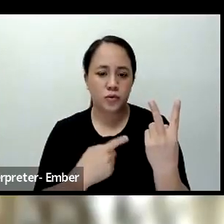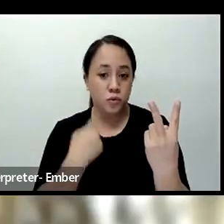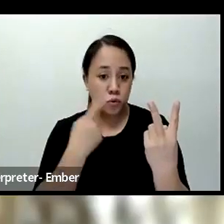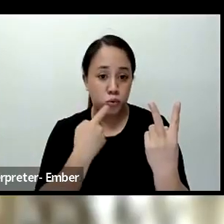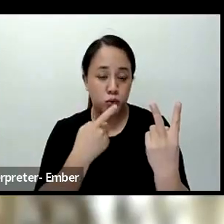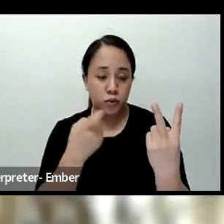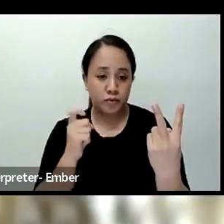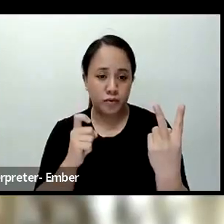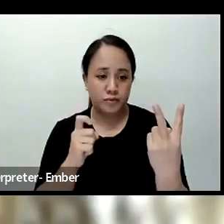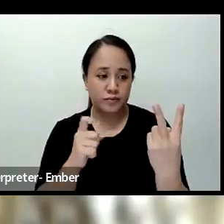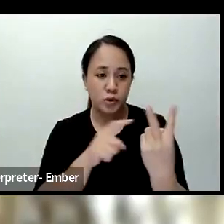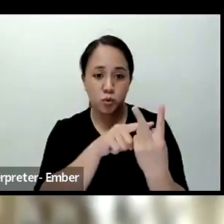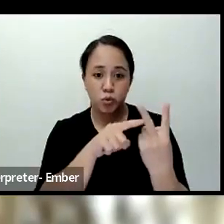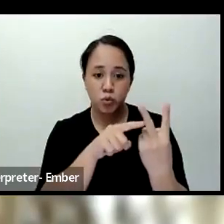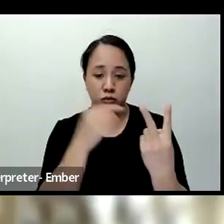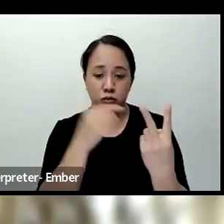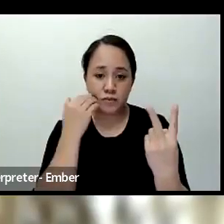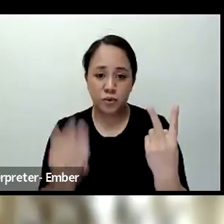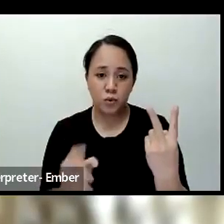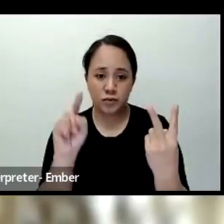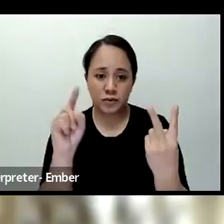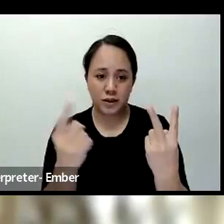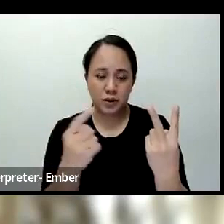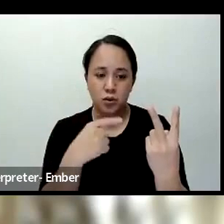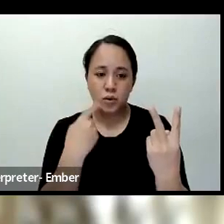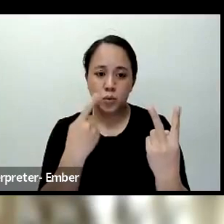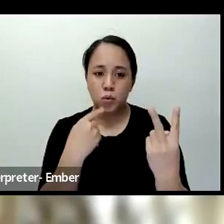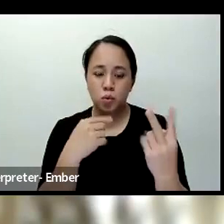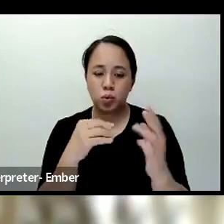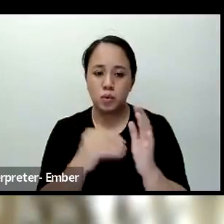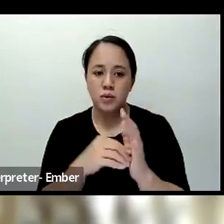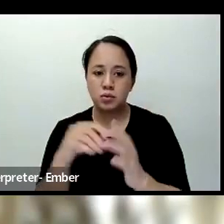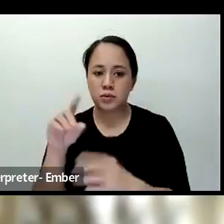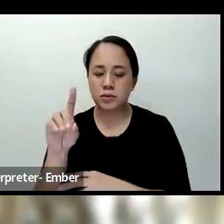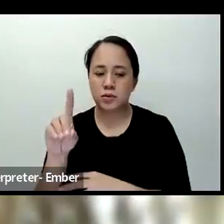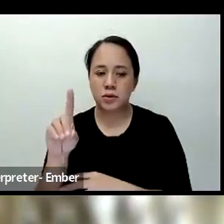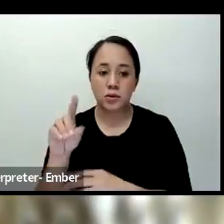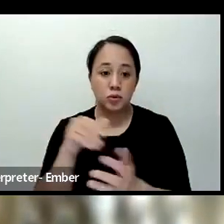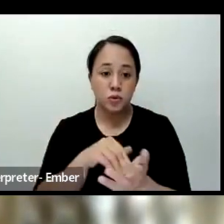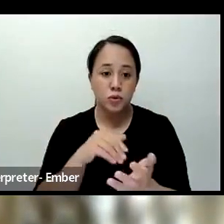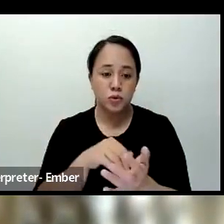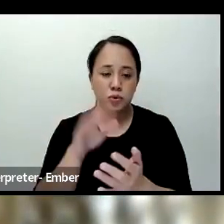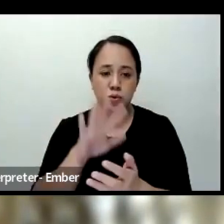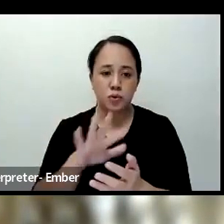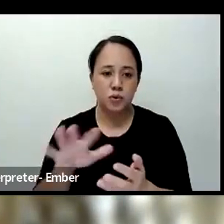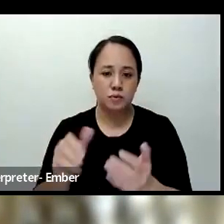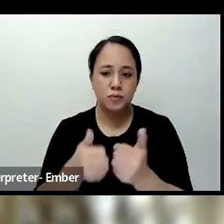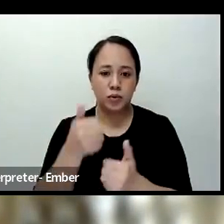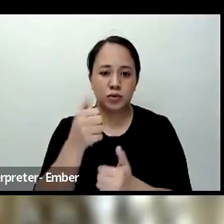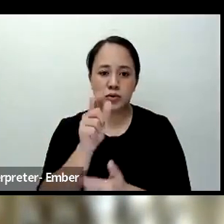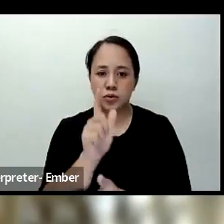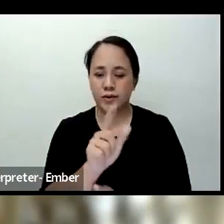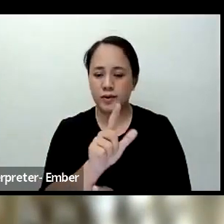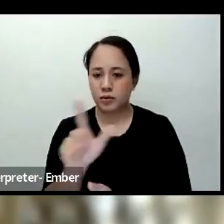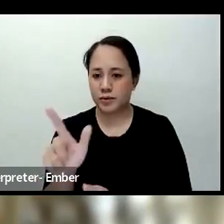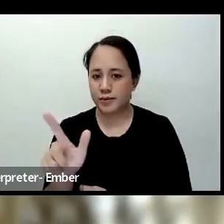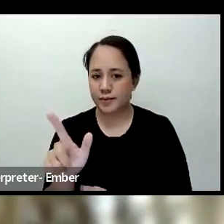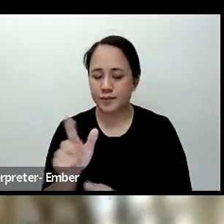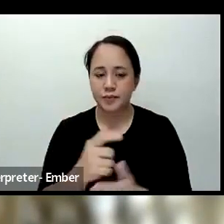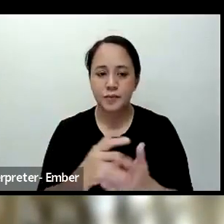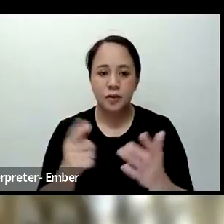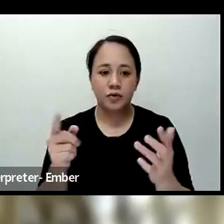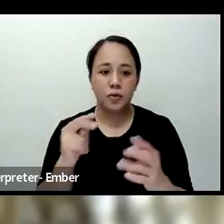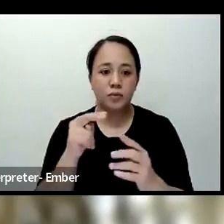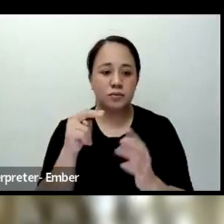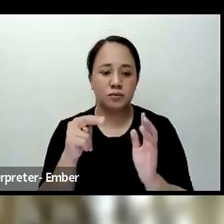2 deaths noted by the doctors in most of 2021. As of